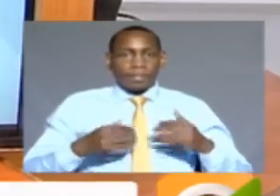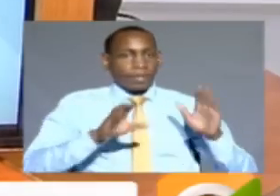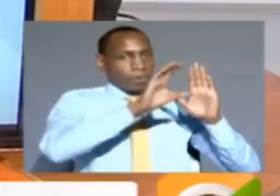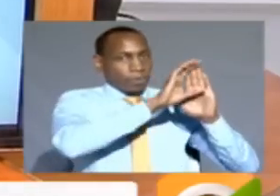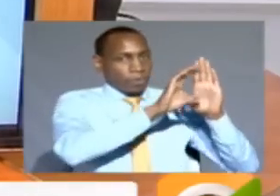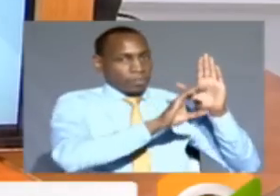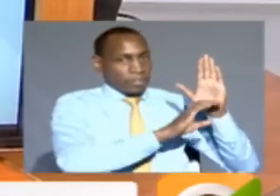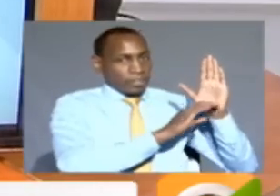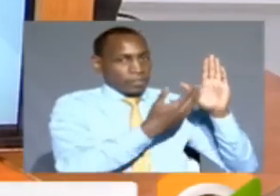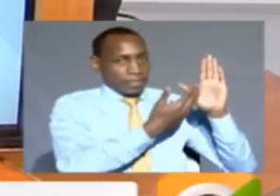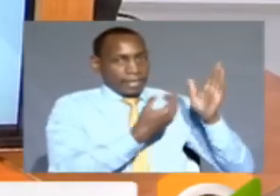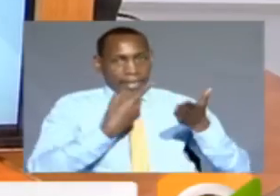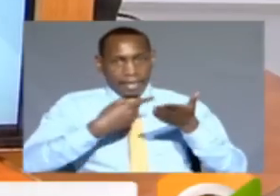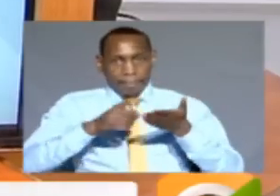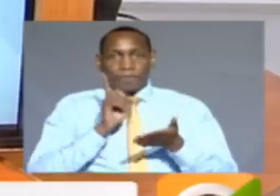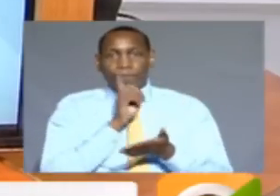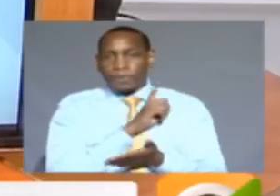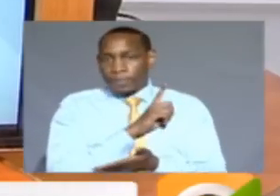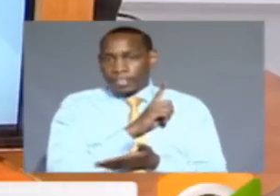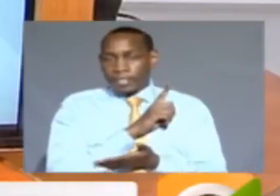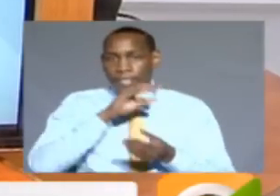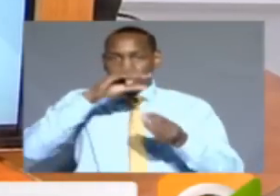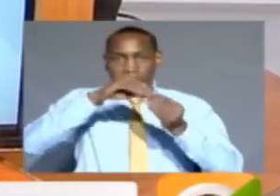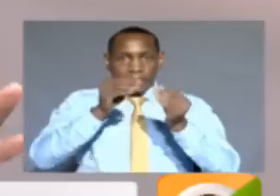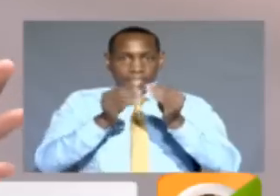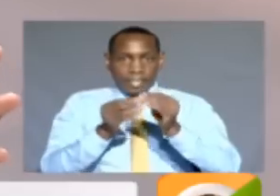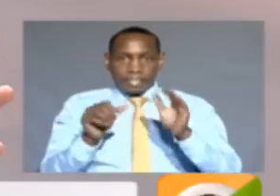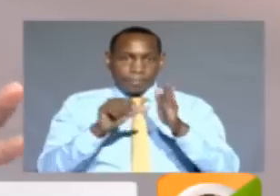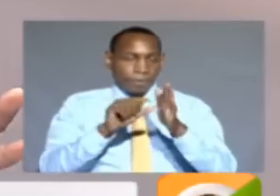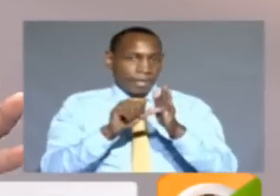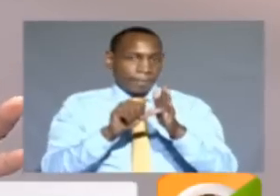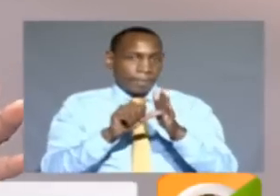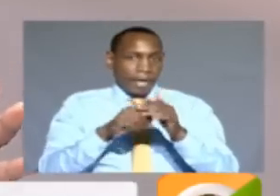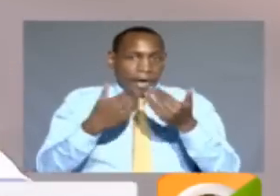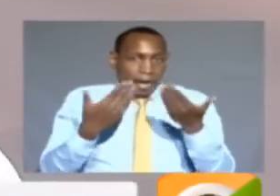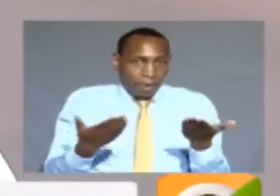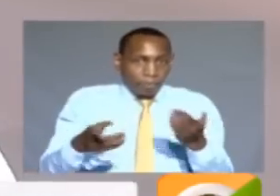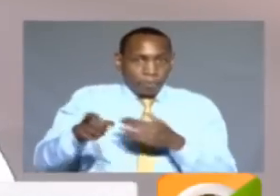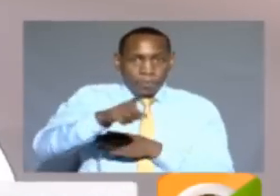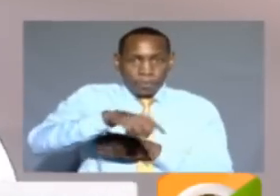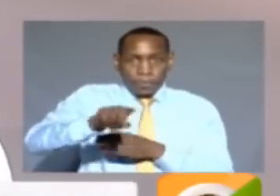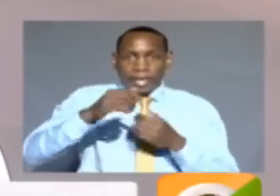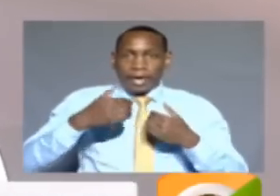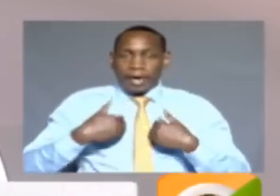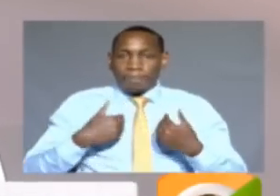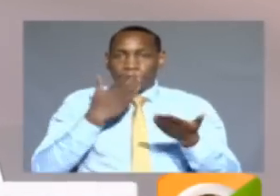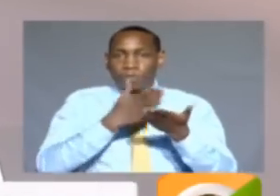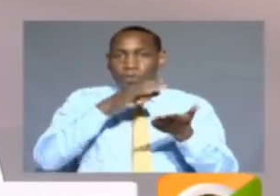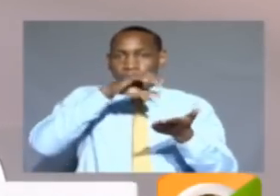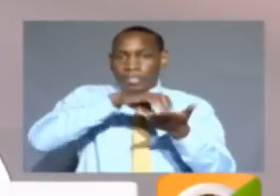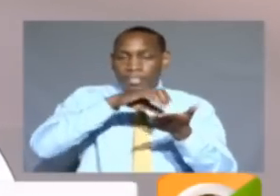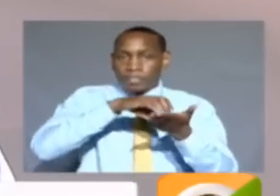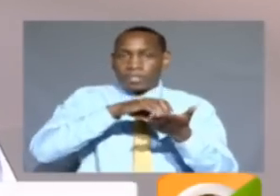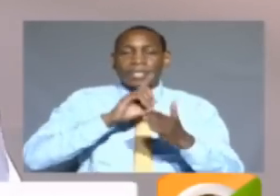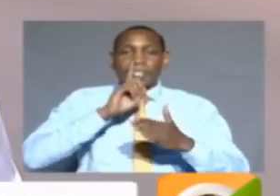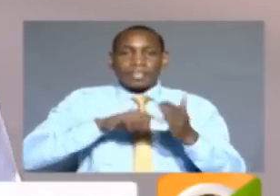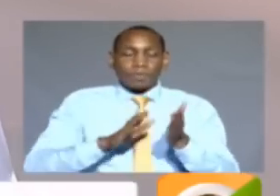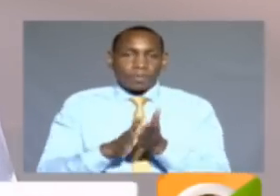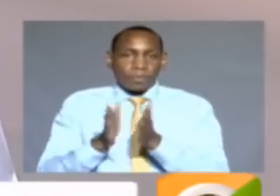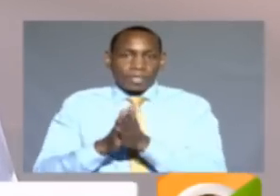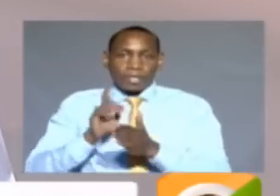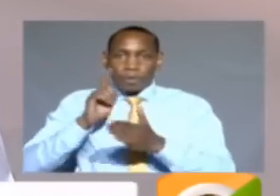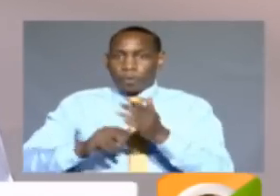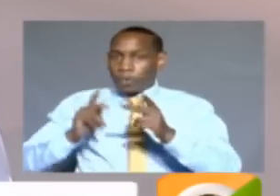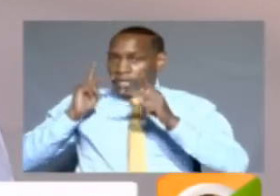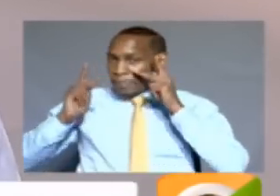Constitution that we passed created a problem in the sense that we have the reality of what it says and what is